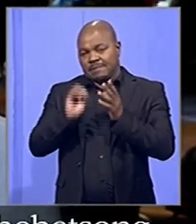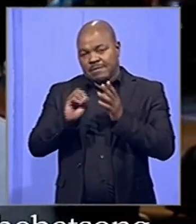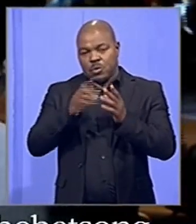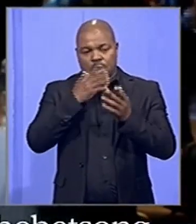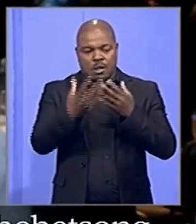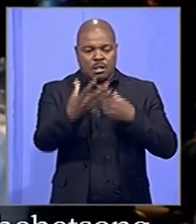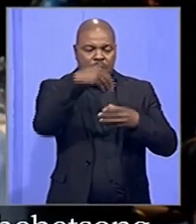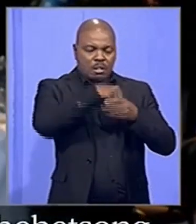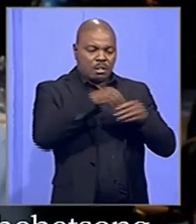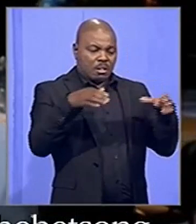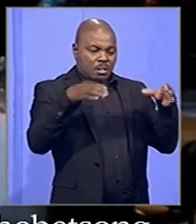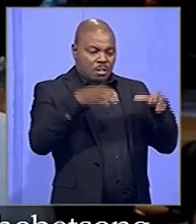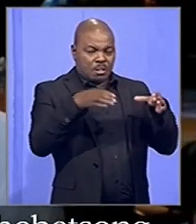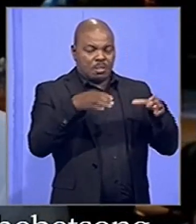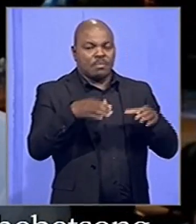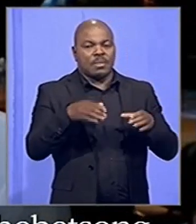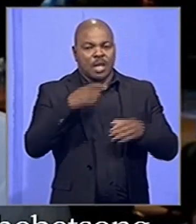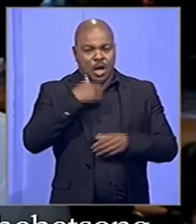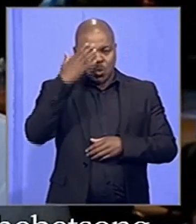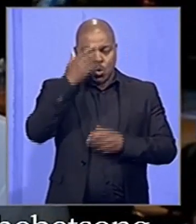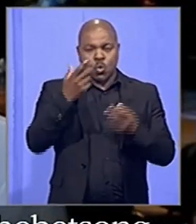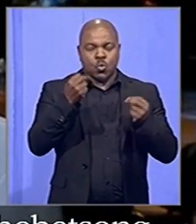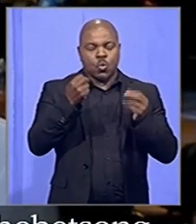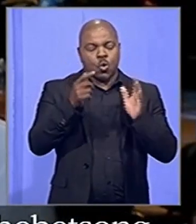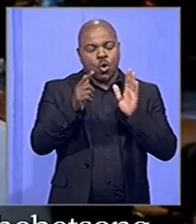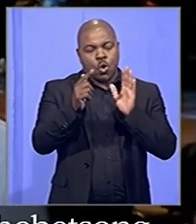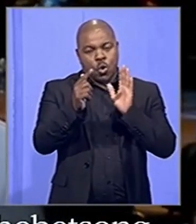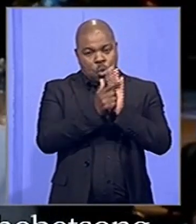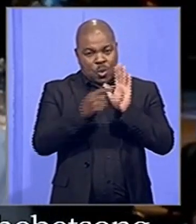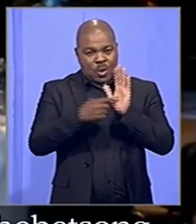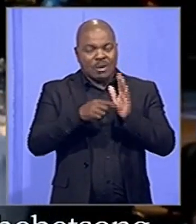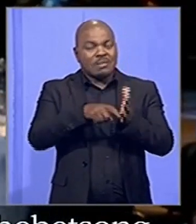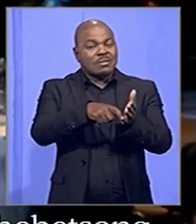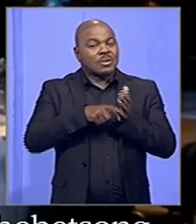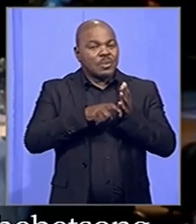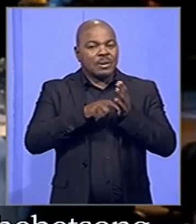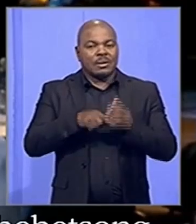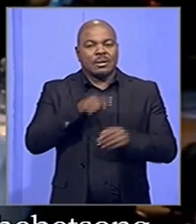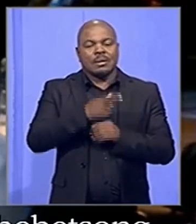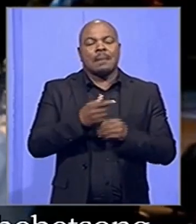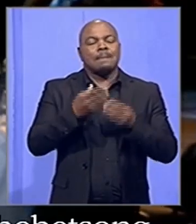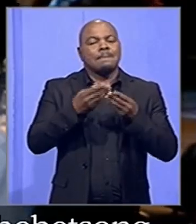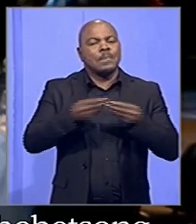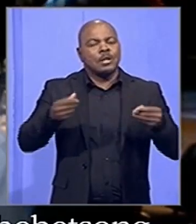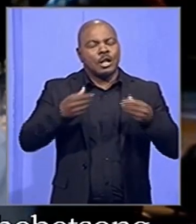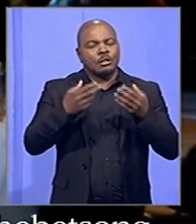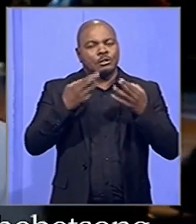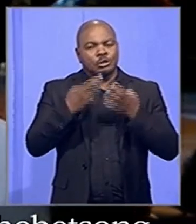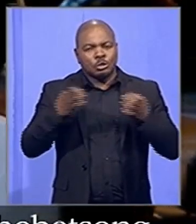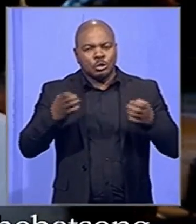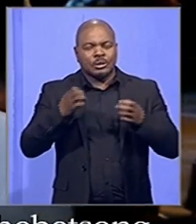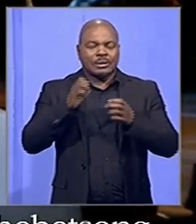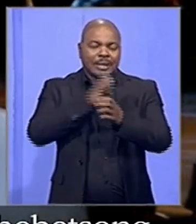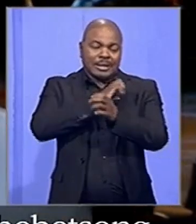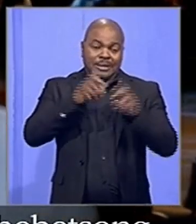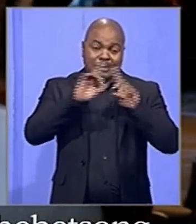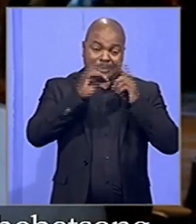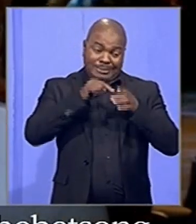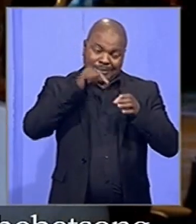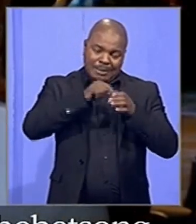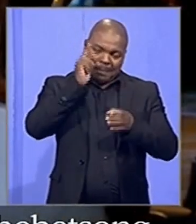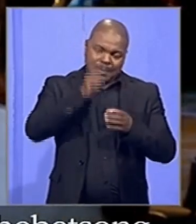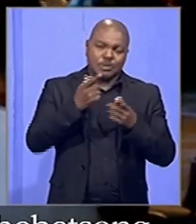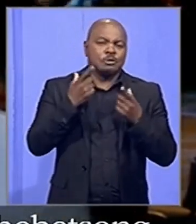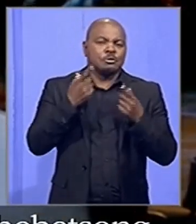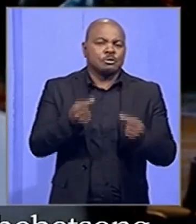jointly. I know that the new legislation will require the Department of Mineral Resources and Energy to